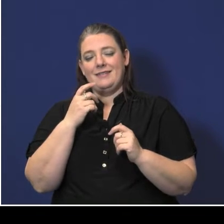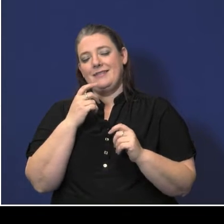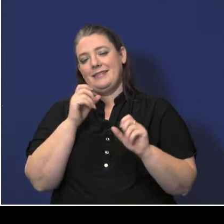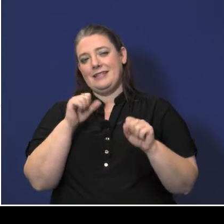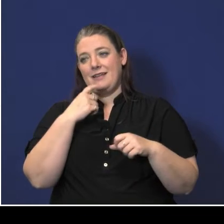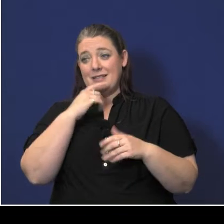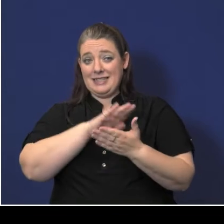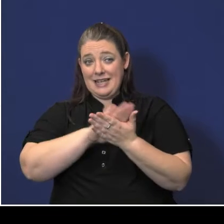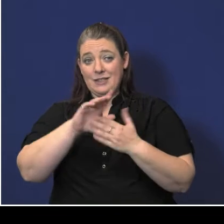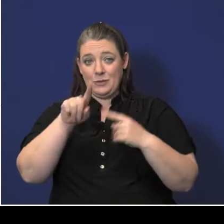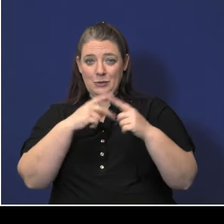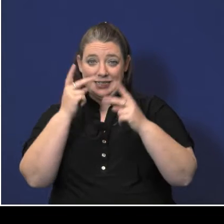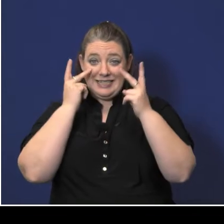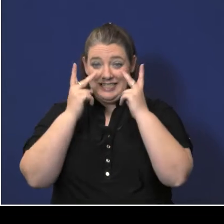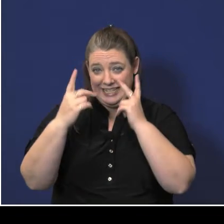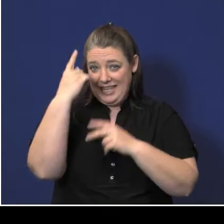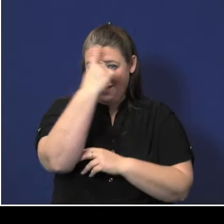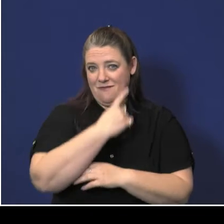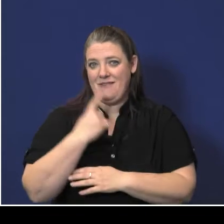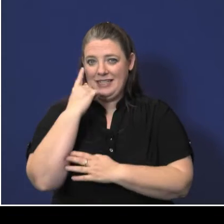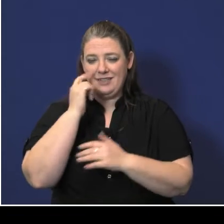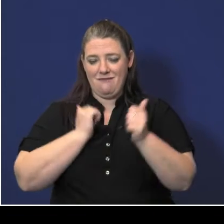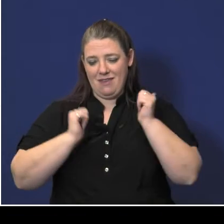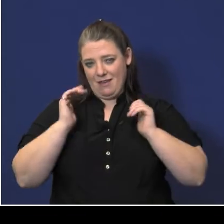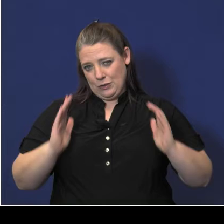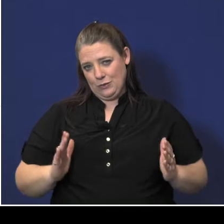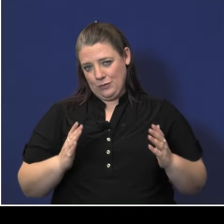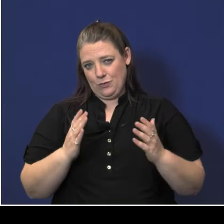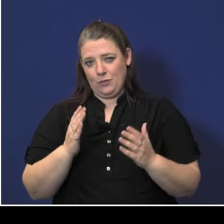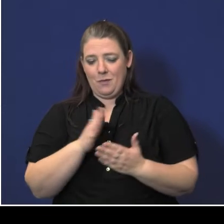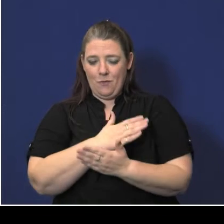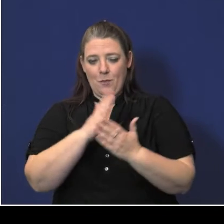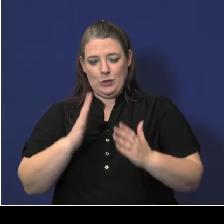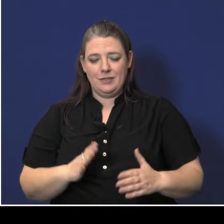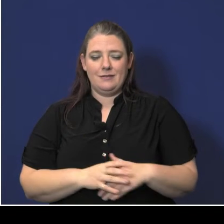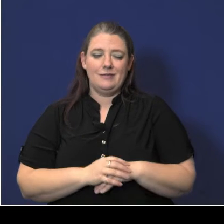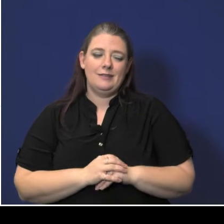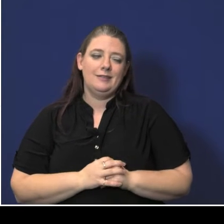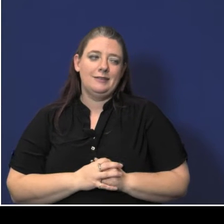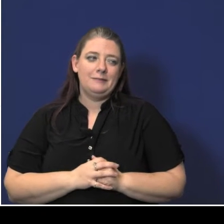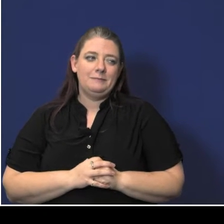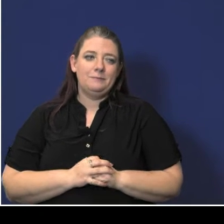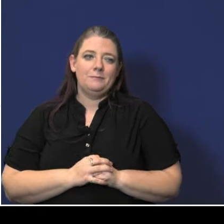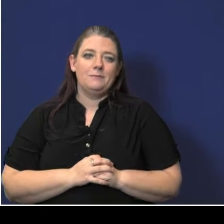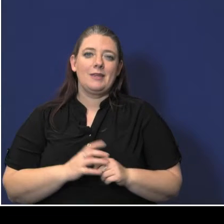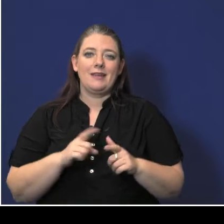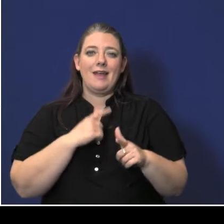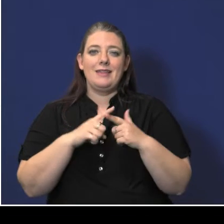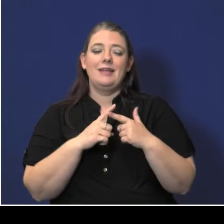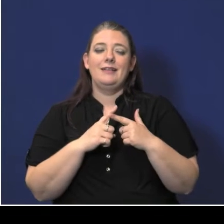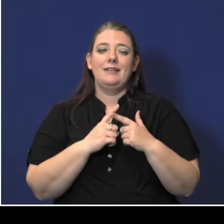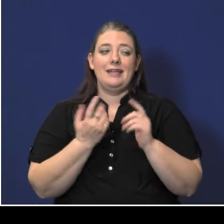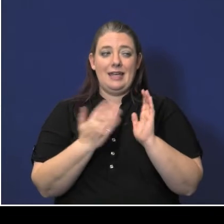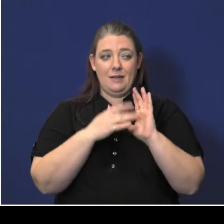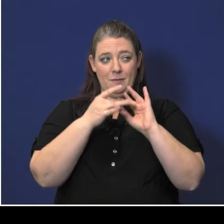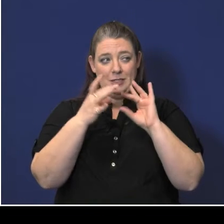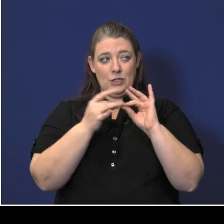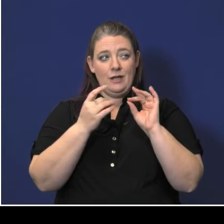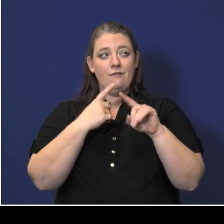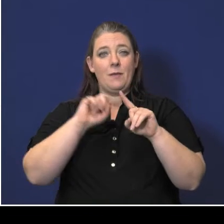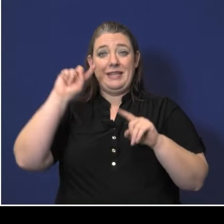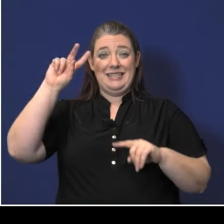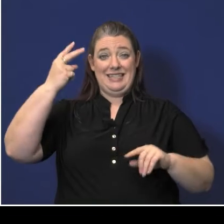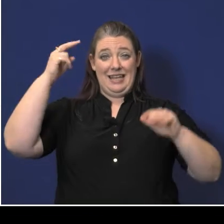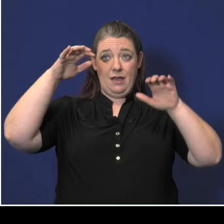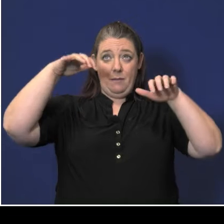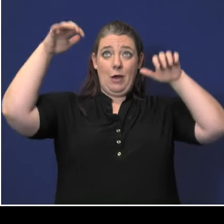nice when you get to see actually the faces of the performances, of the performers. And then this is, like I was mentioning, this is a view again from the second balcony,